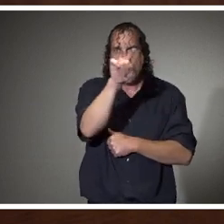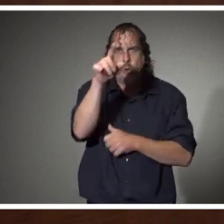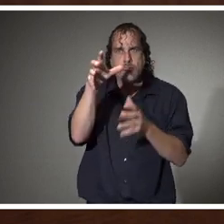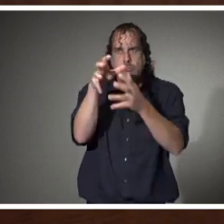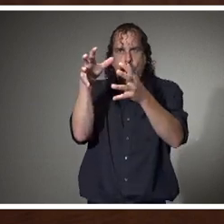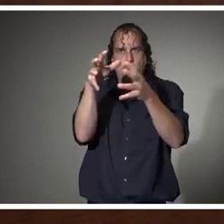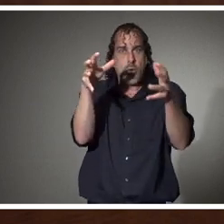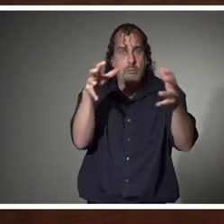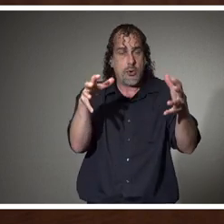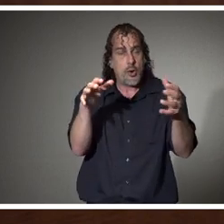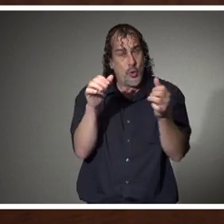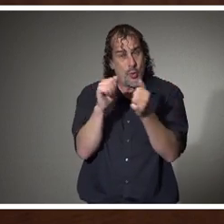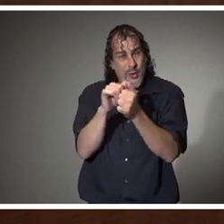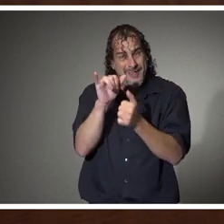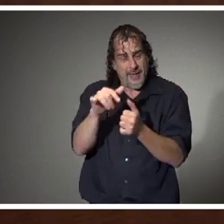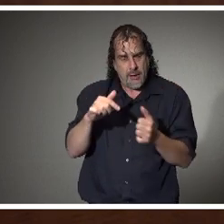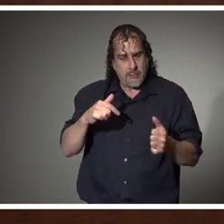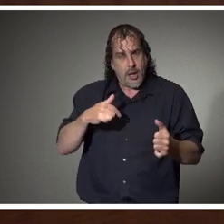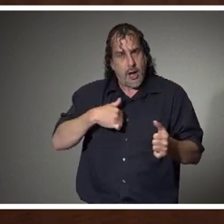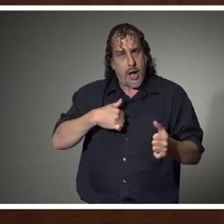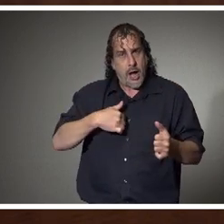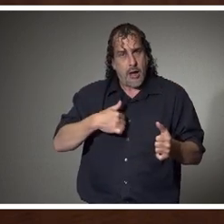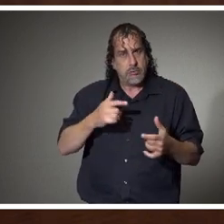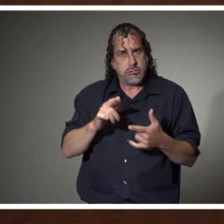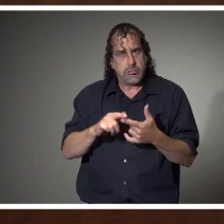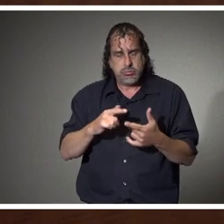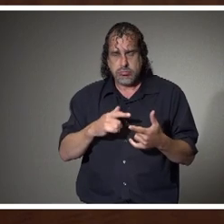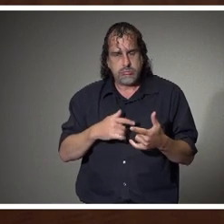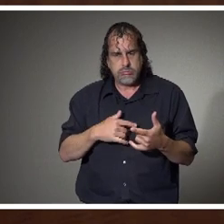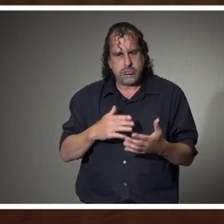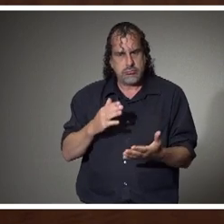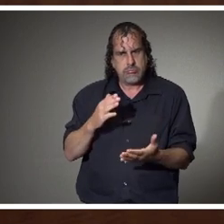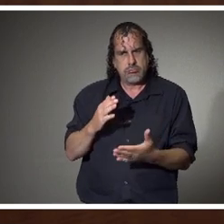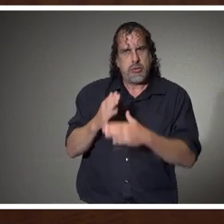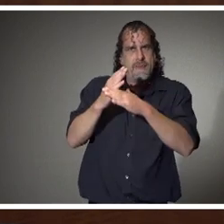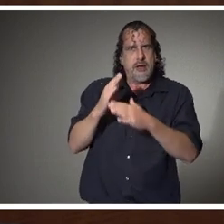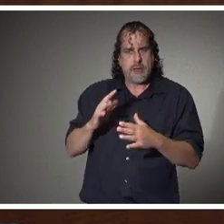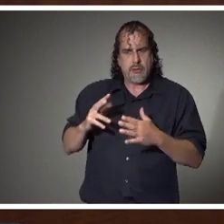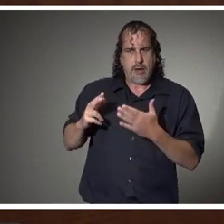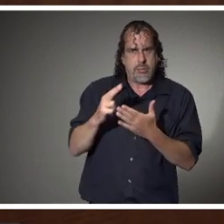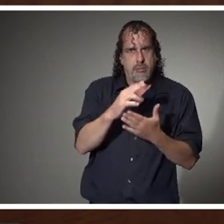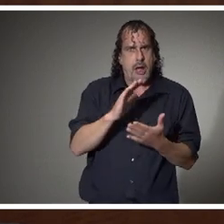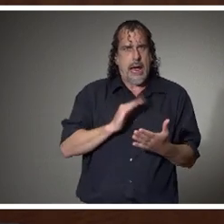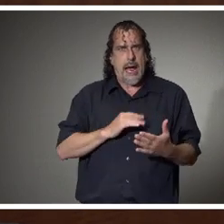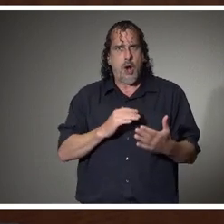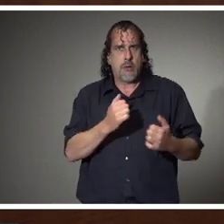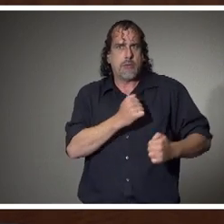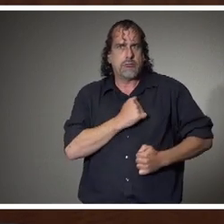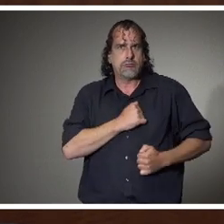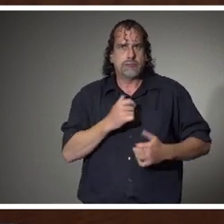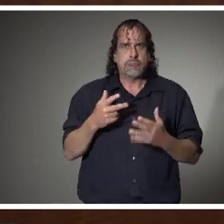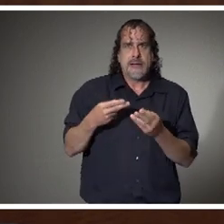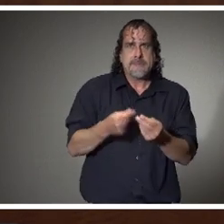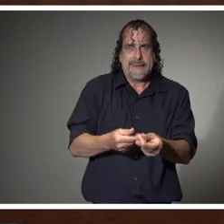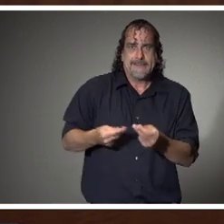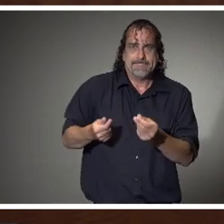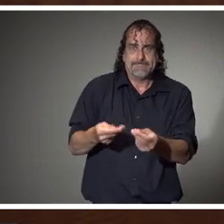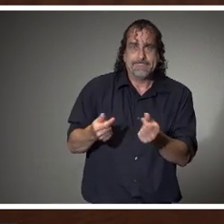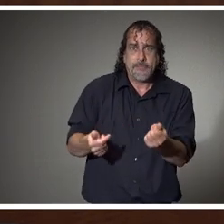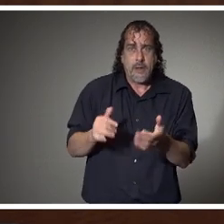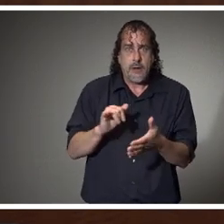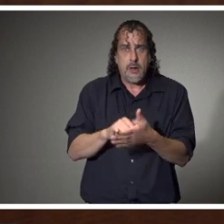With that in mind, I'm leading an effort to prevent cuts in our defense spending and to protect